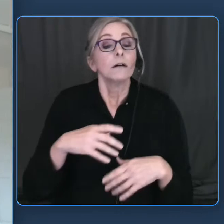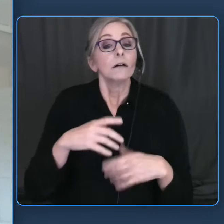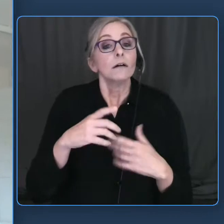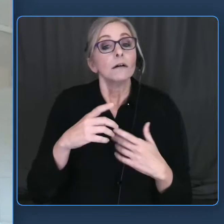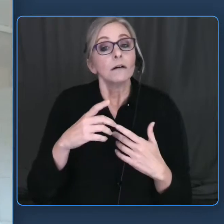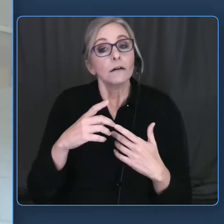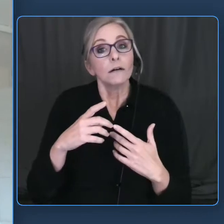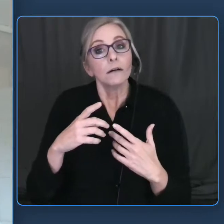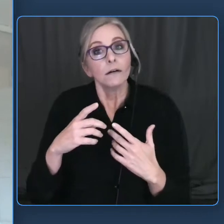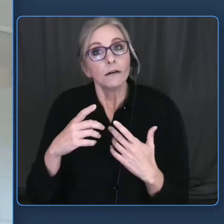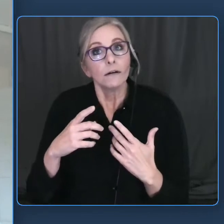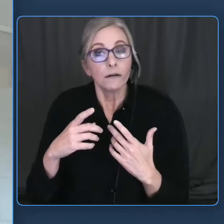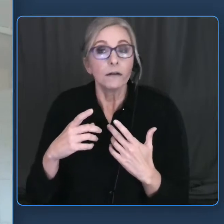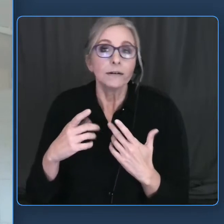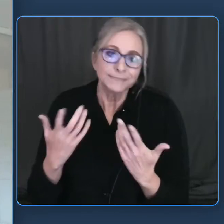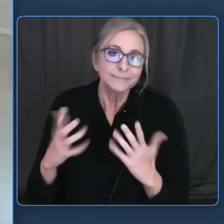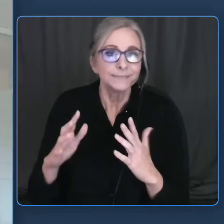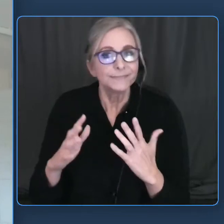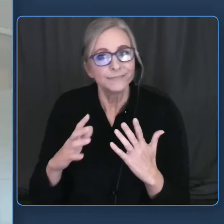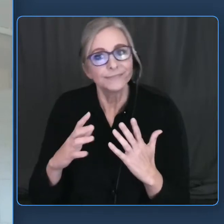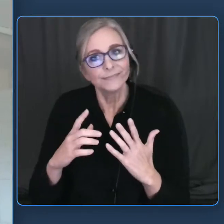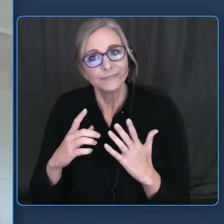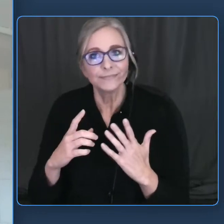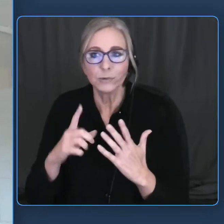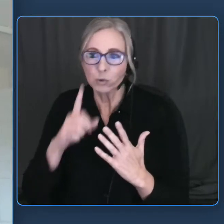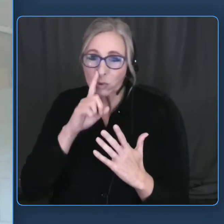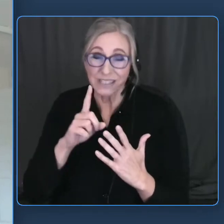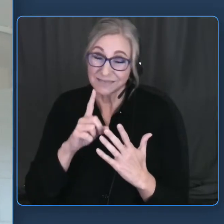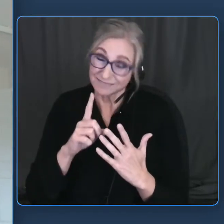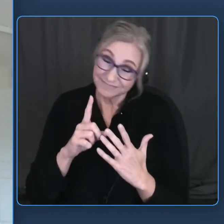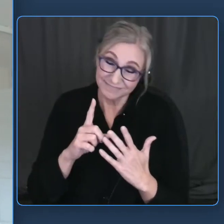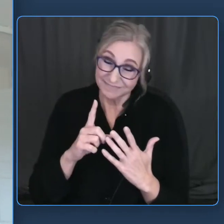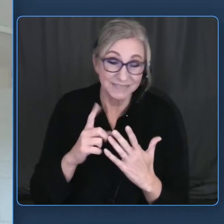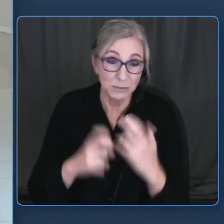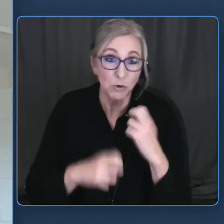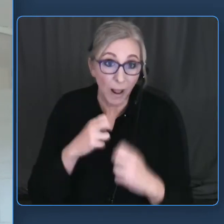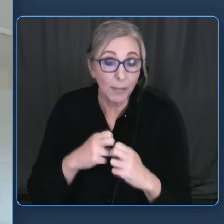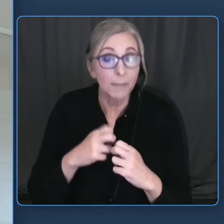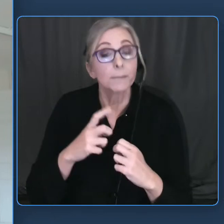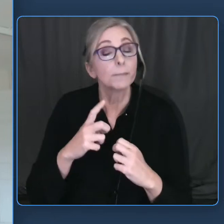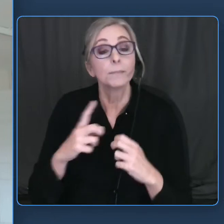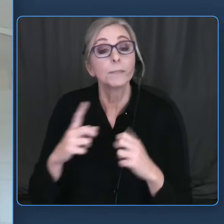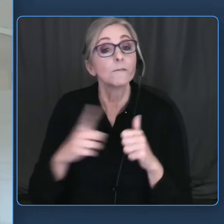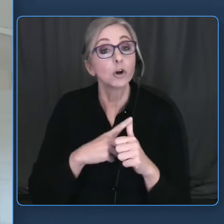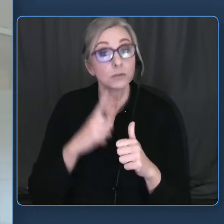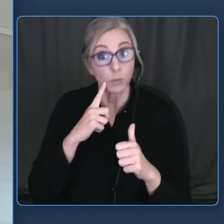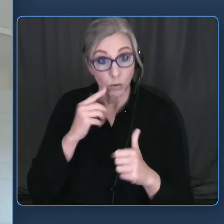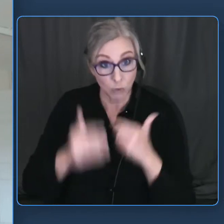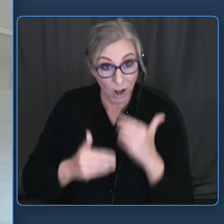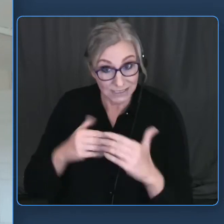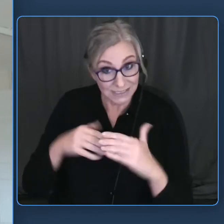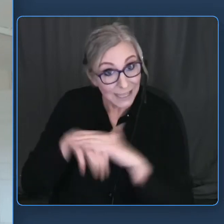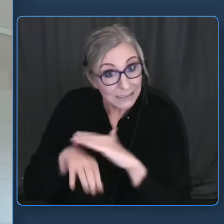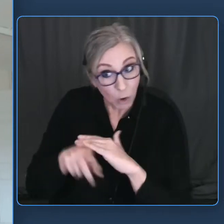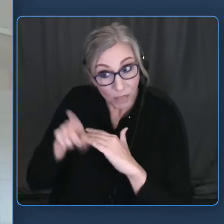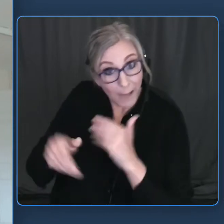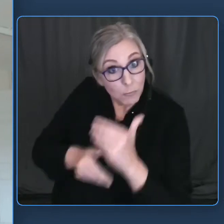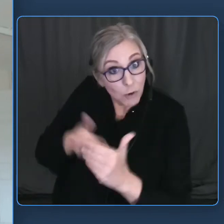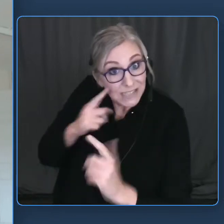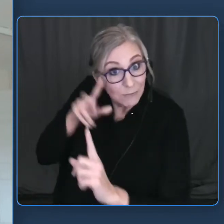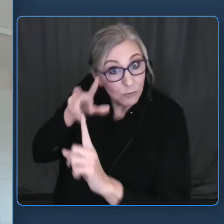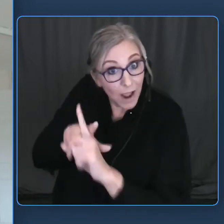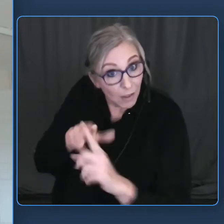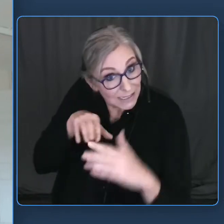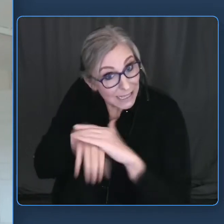which I think is very problematic. First of all, would that process be accessible?